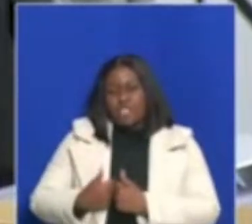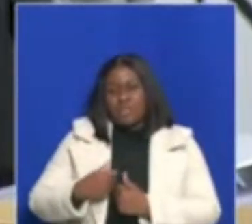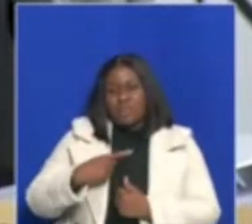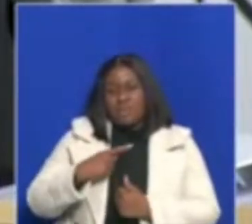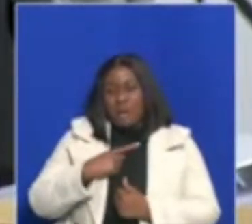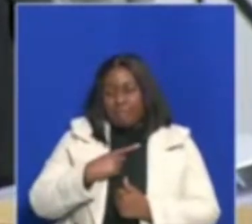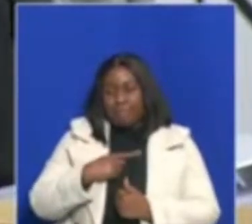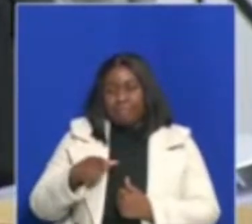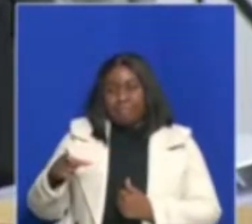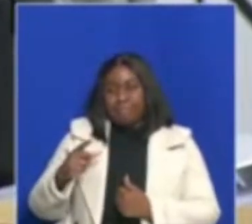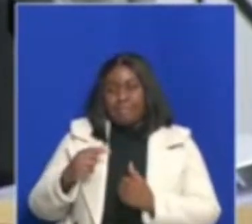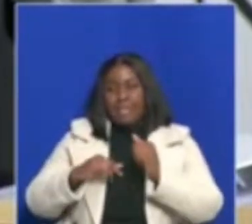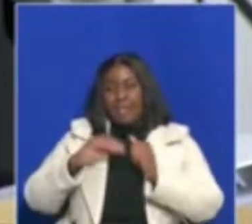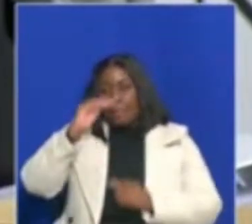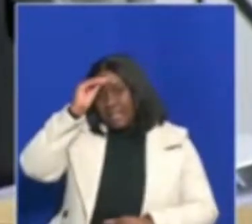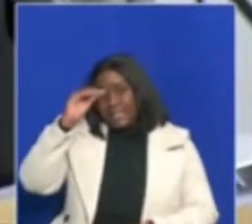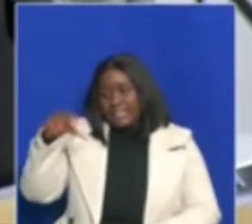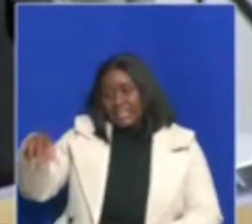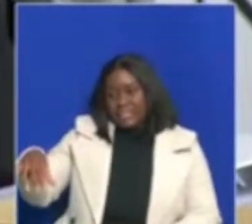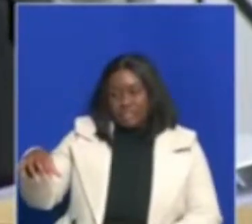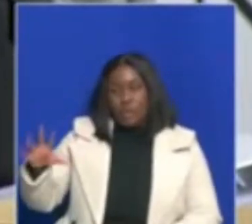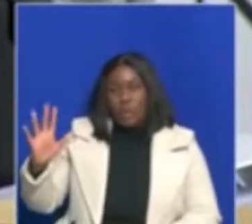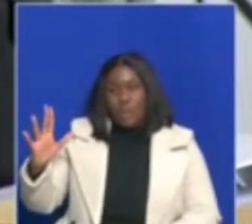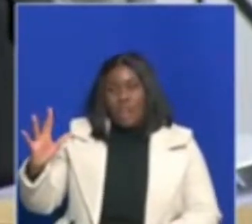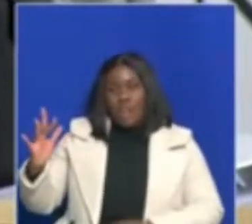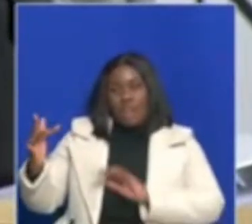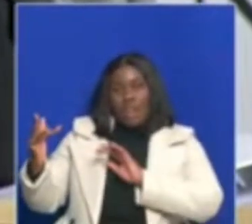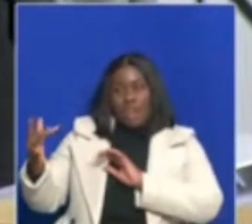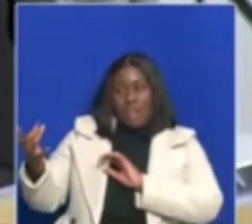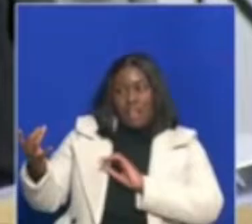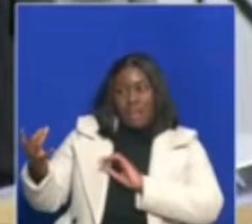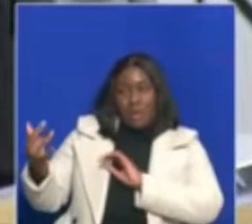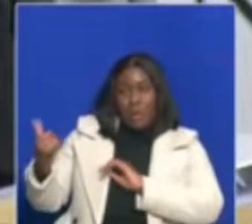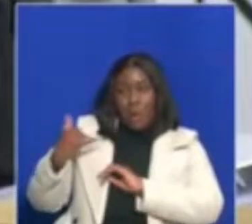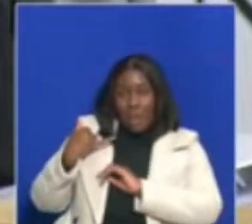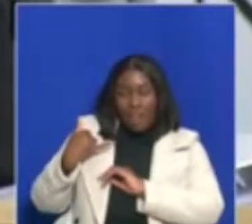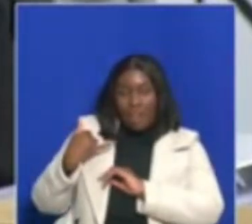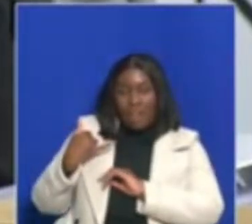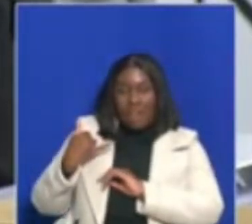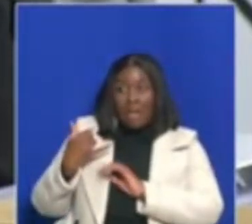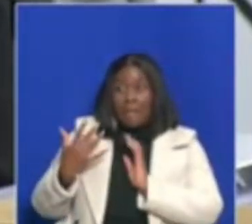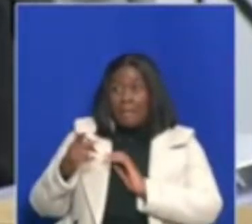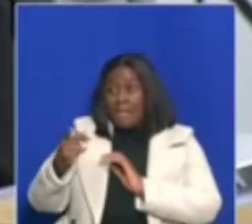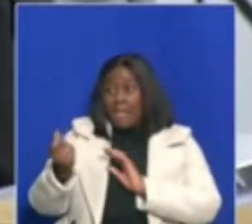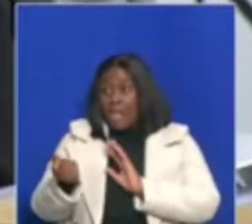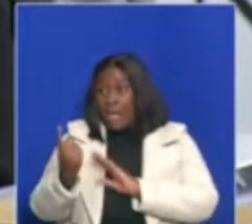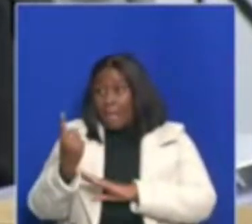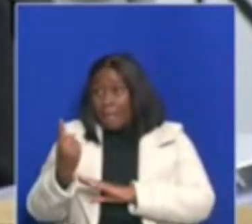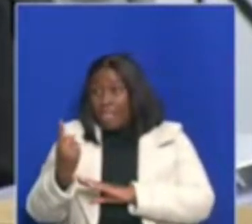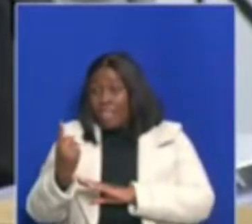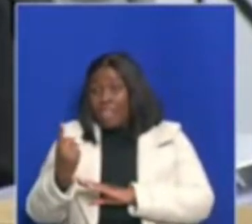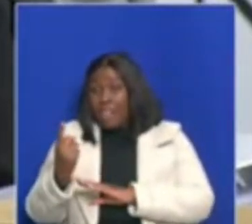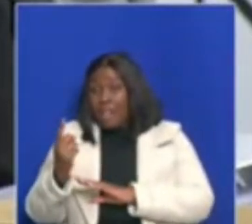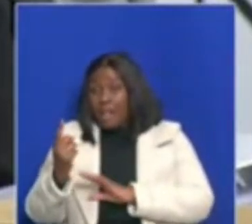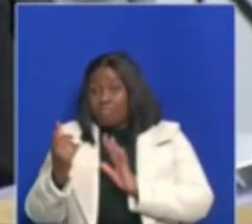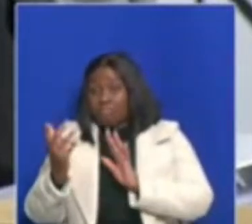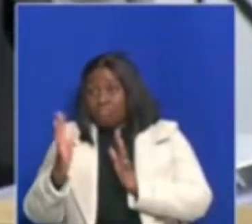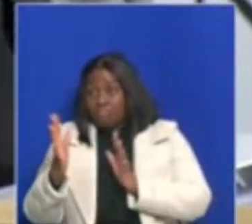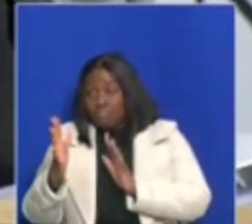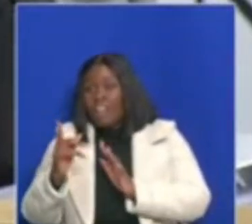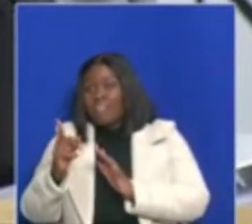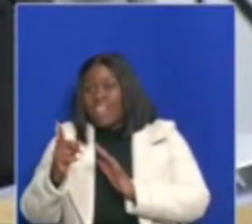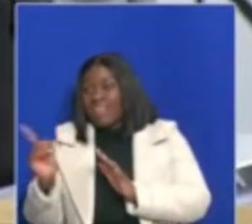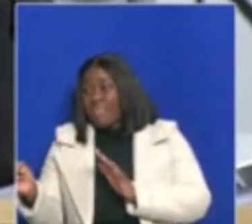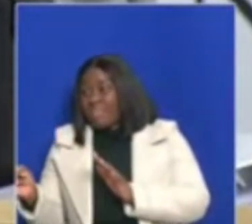maybe they will contact us half an hour after they receive the report, or